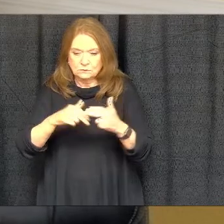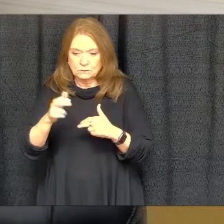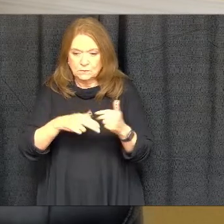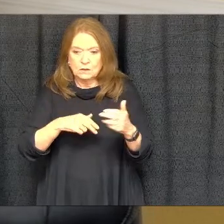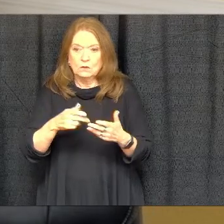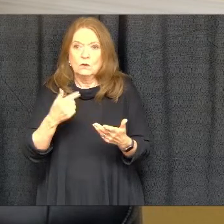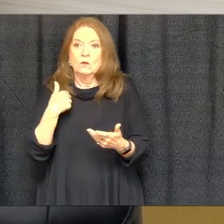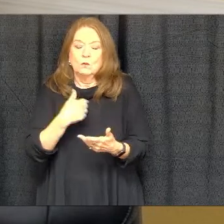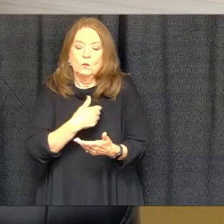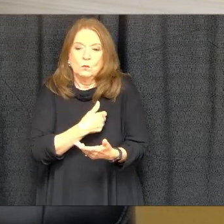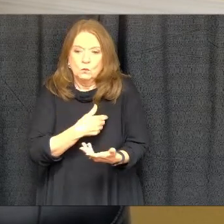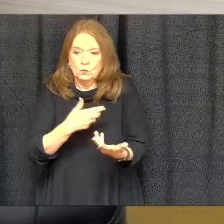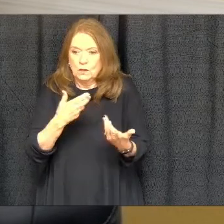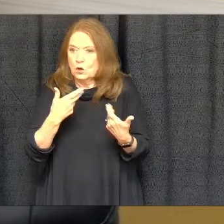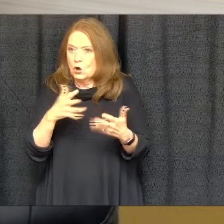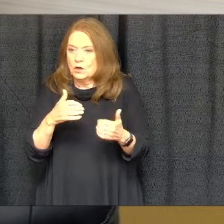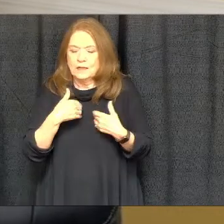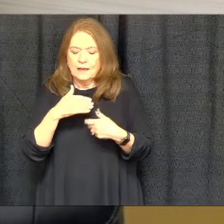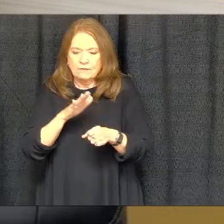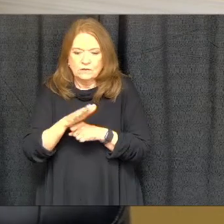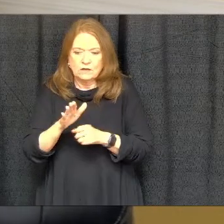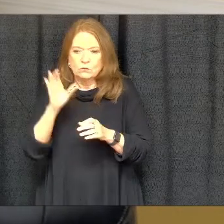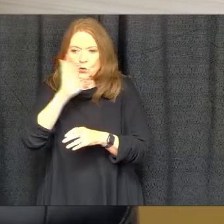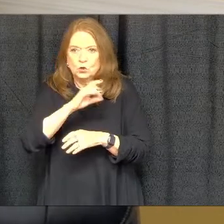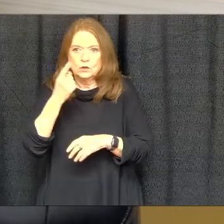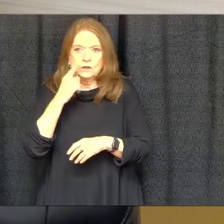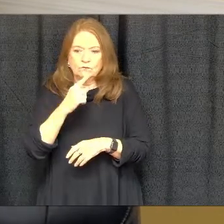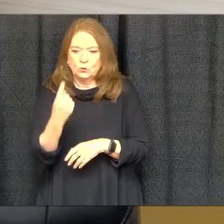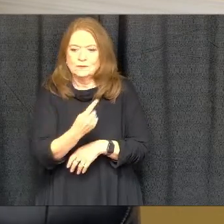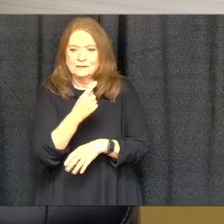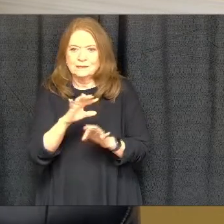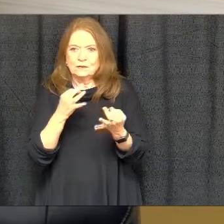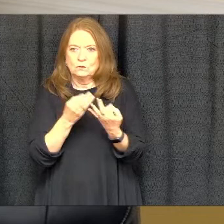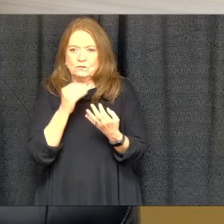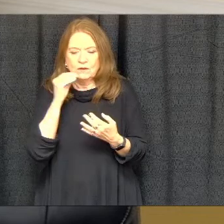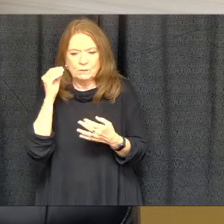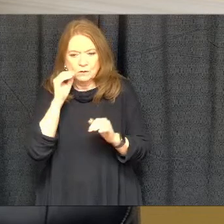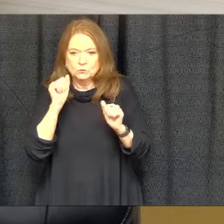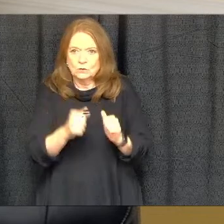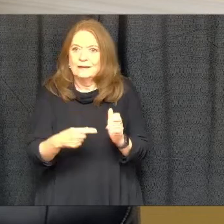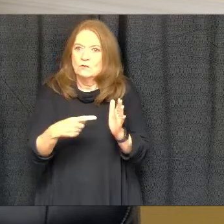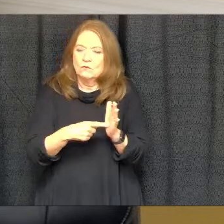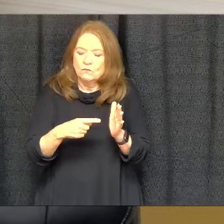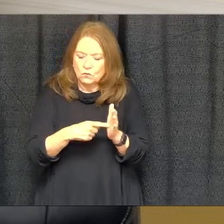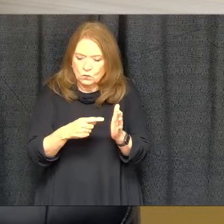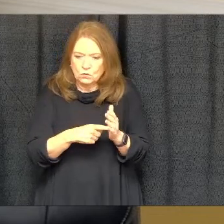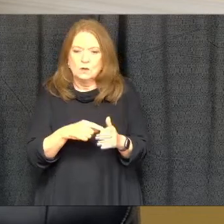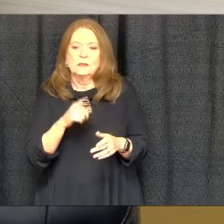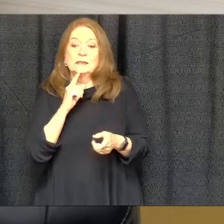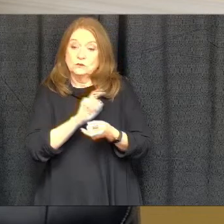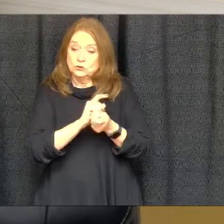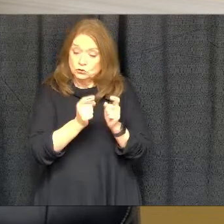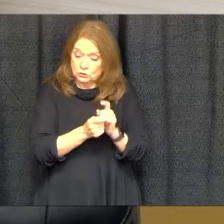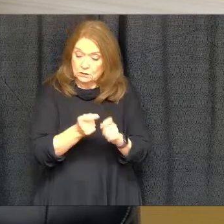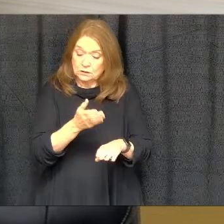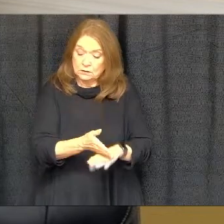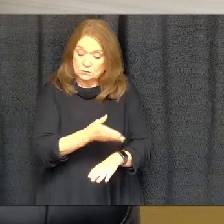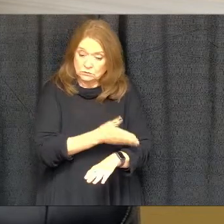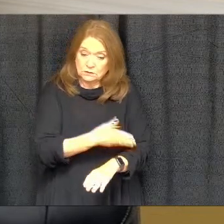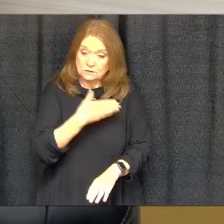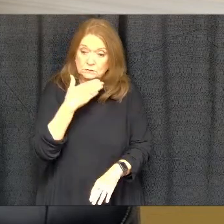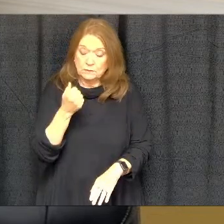homes to restore and revive the area. It was dilapidated. It has changed. It's gotten better because we have